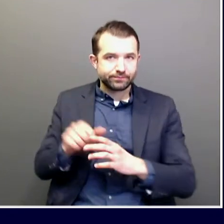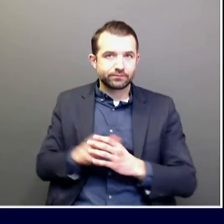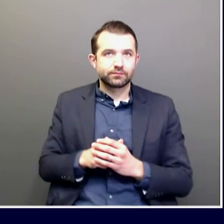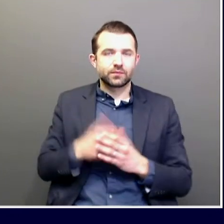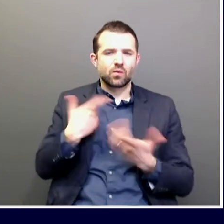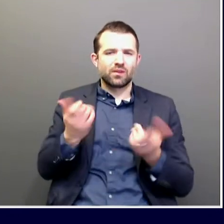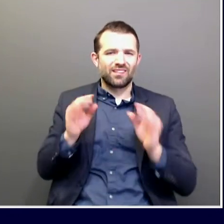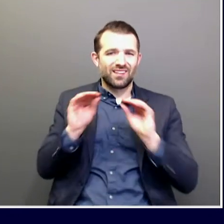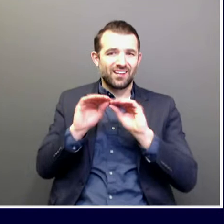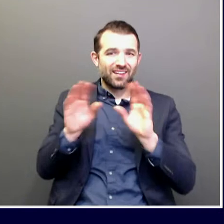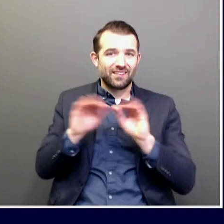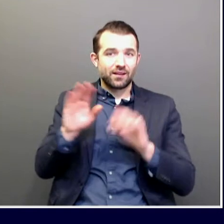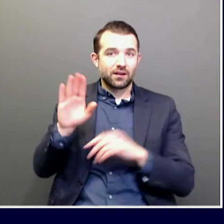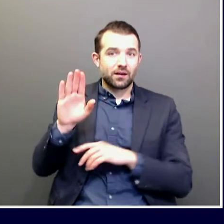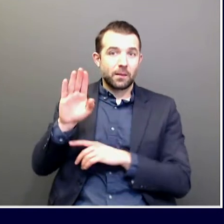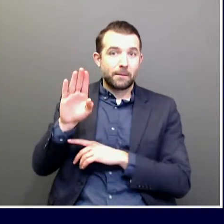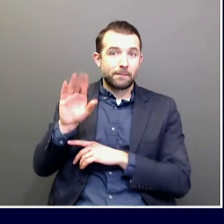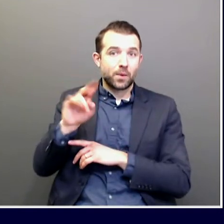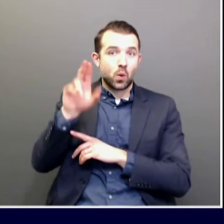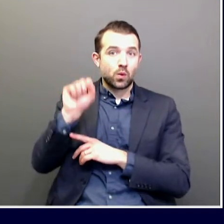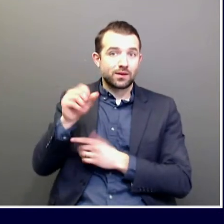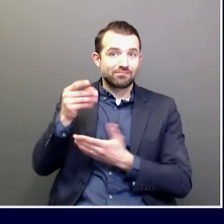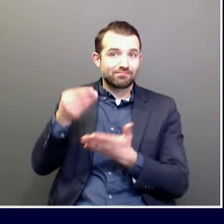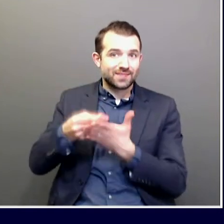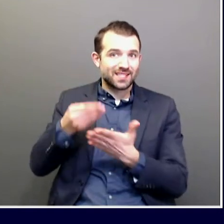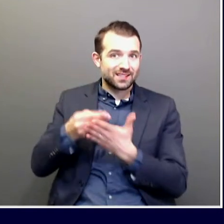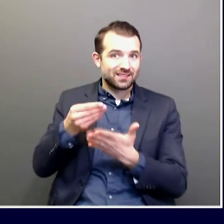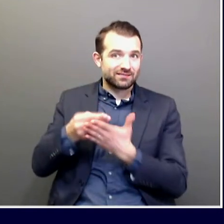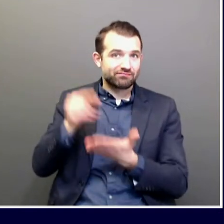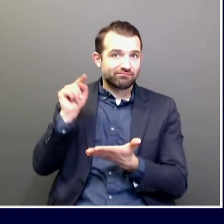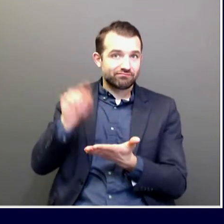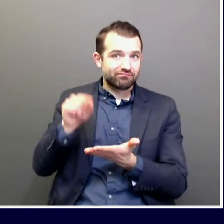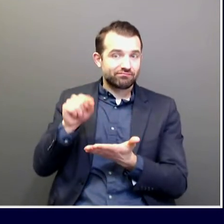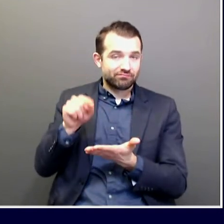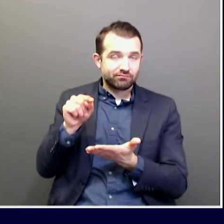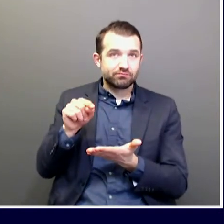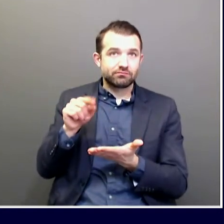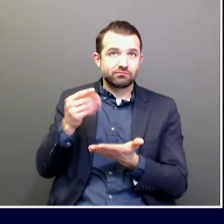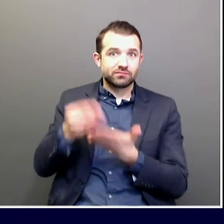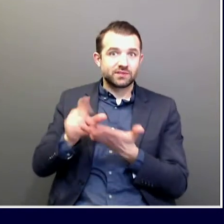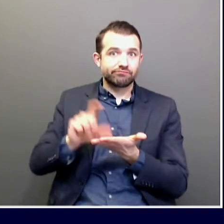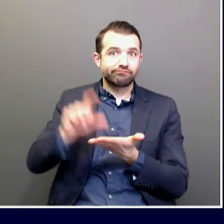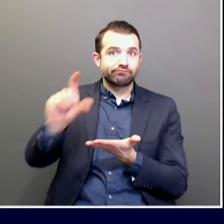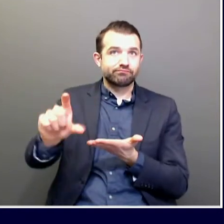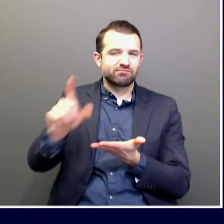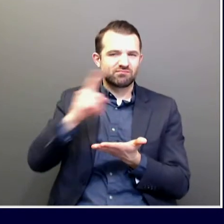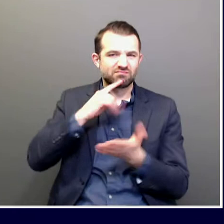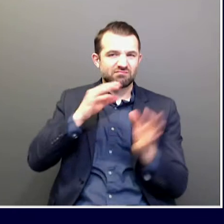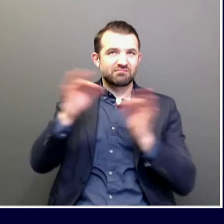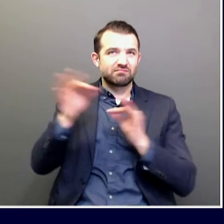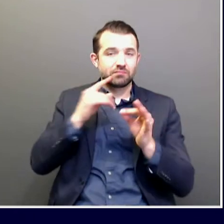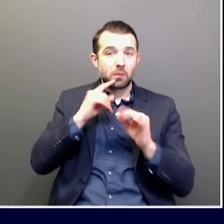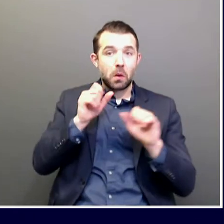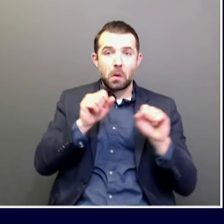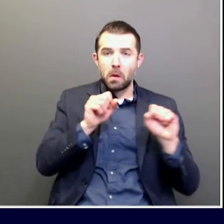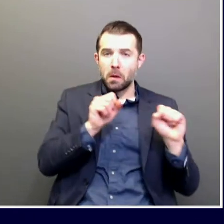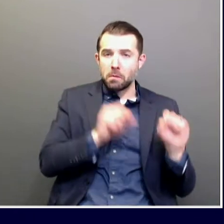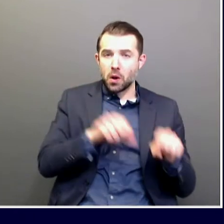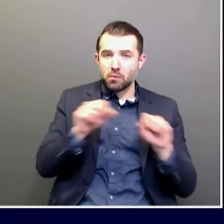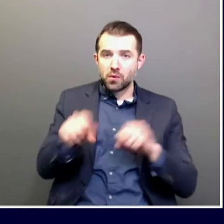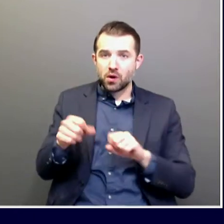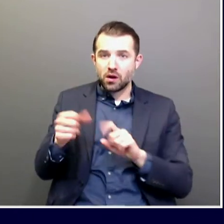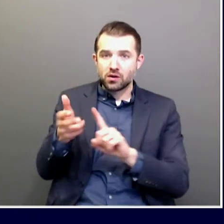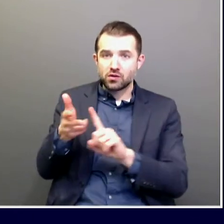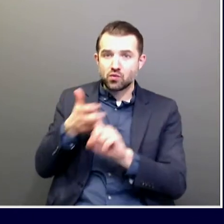or people who are seeking that long-term care but can't get a bed yet? Is that what these bonuses are trying to impact, or am